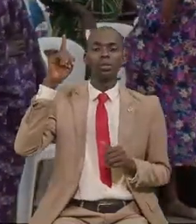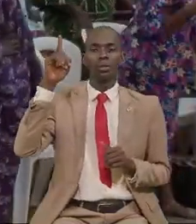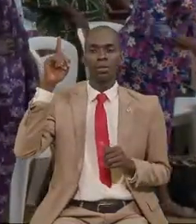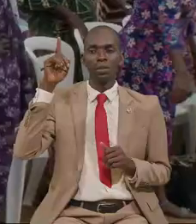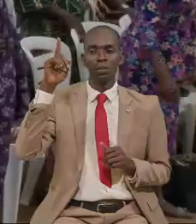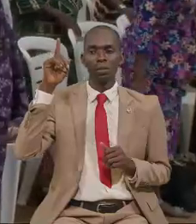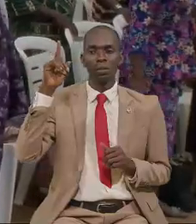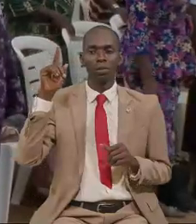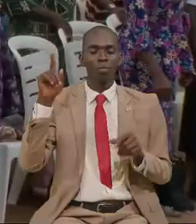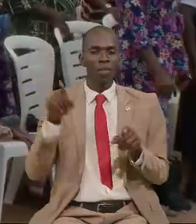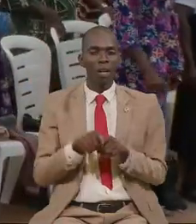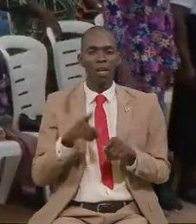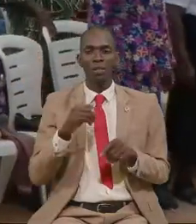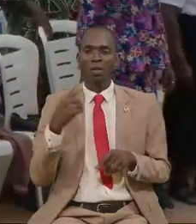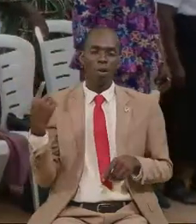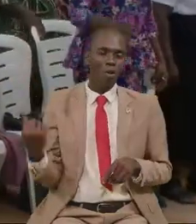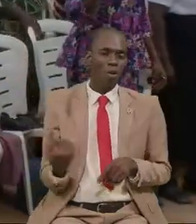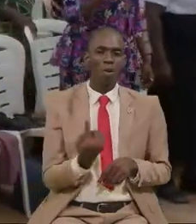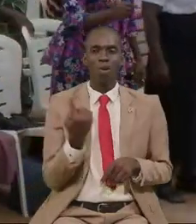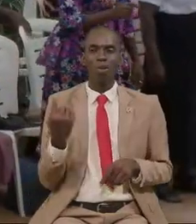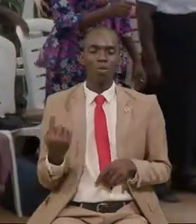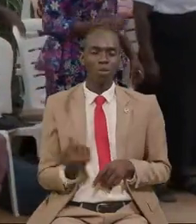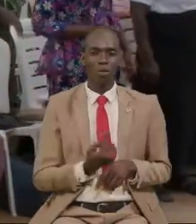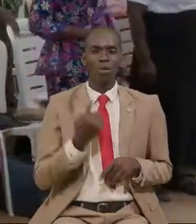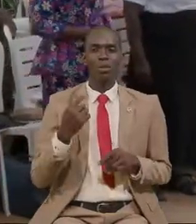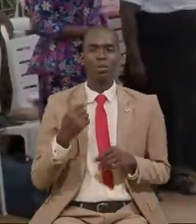as the ever-present Savior.